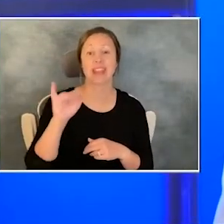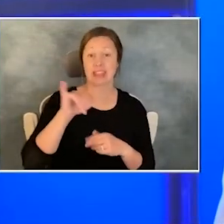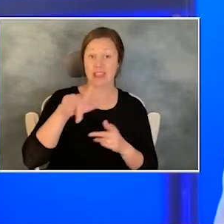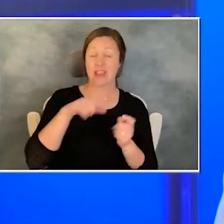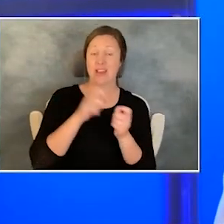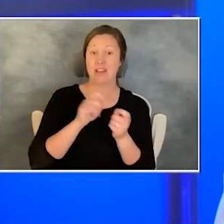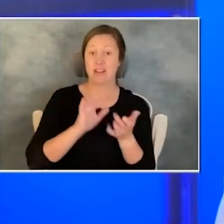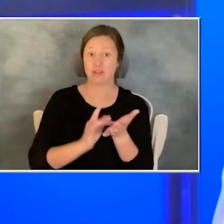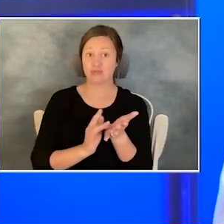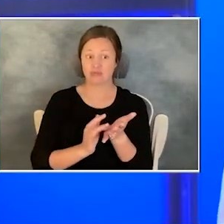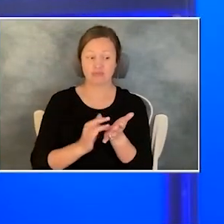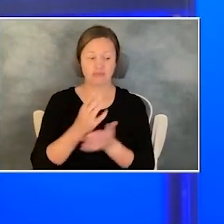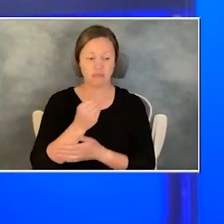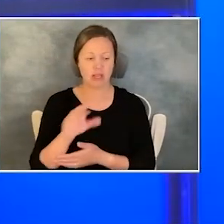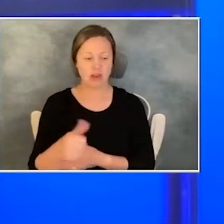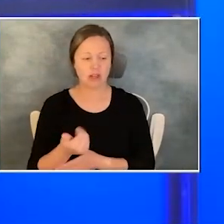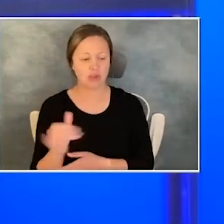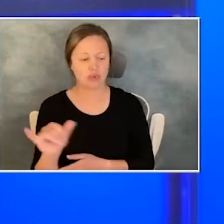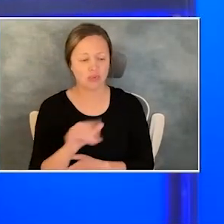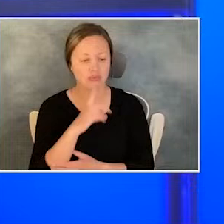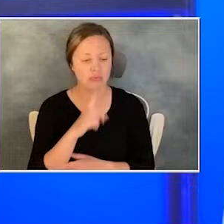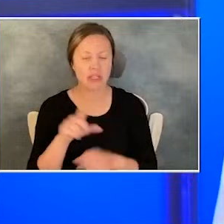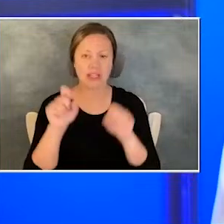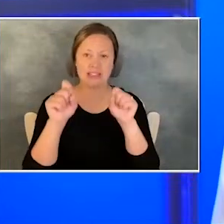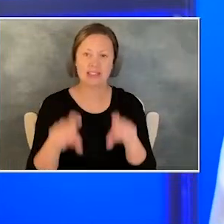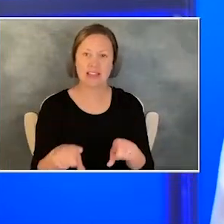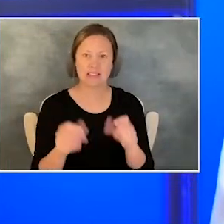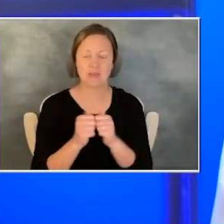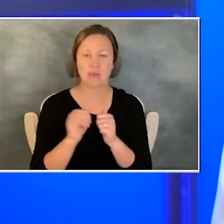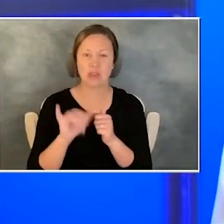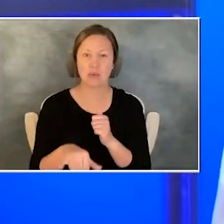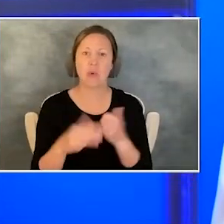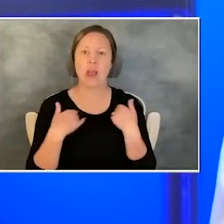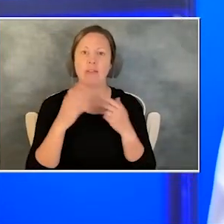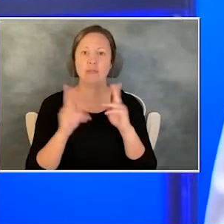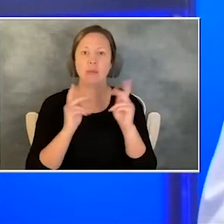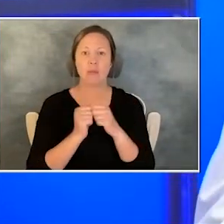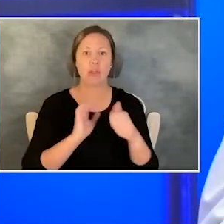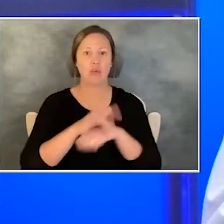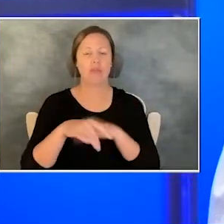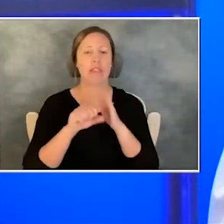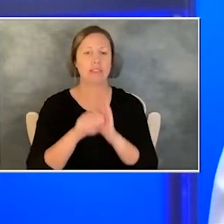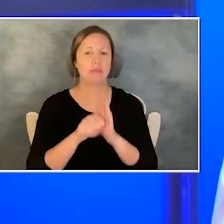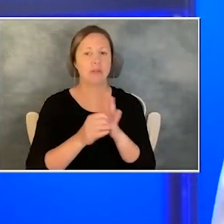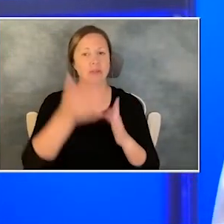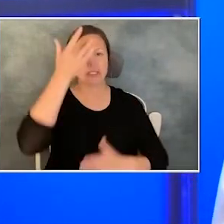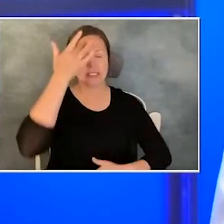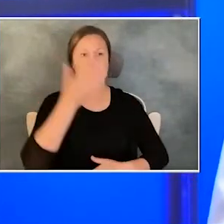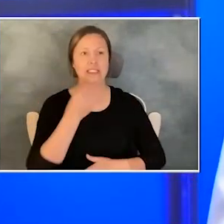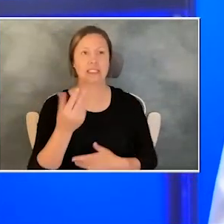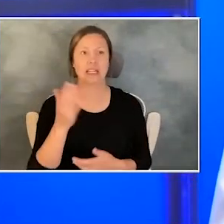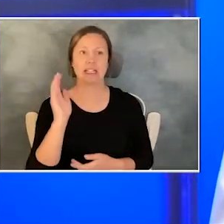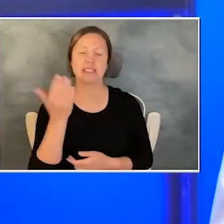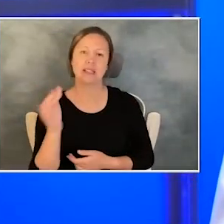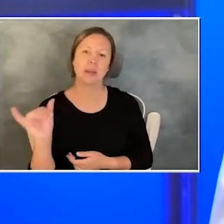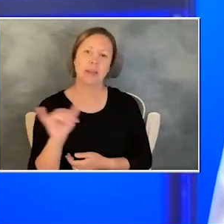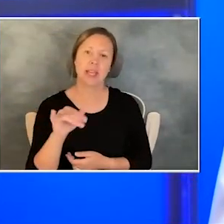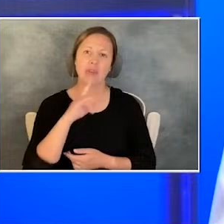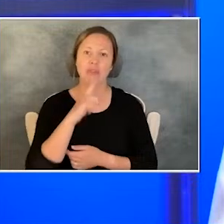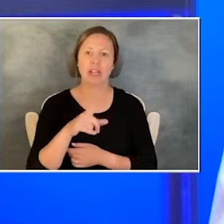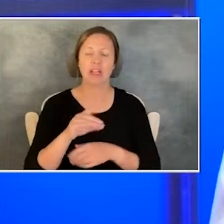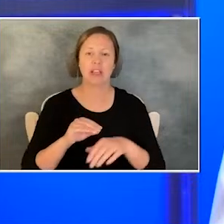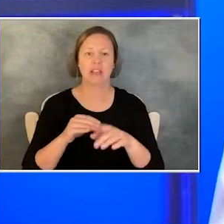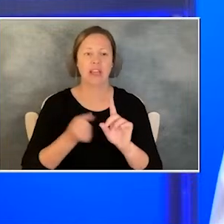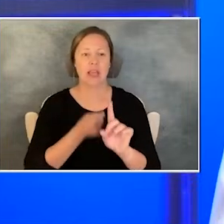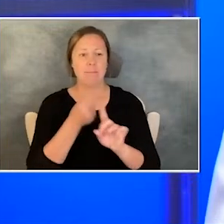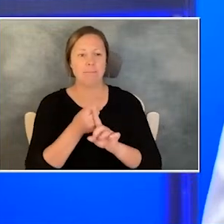the others like it have been tested in people with the early symptoms of the disease, and it looks like its impact is one where,